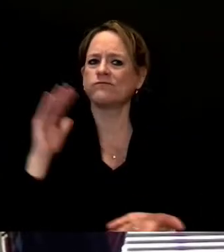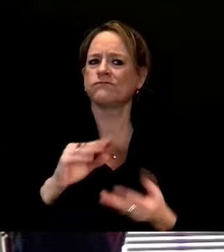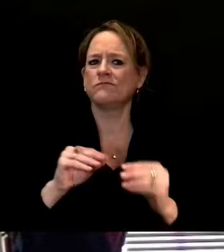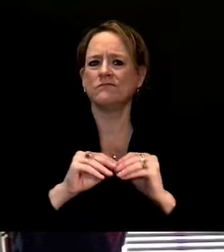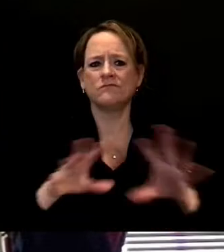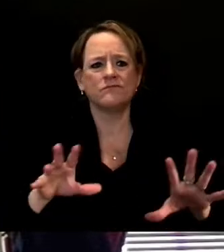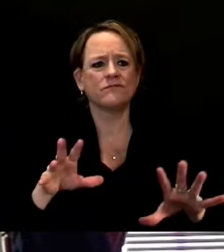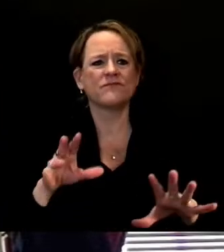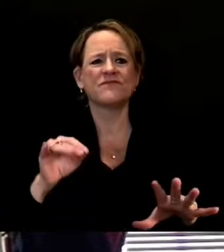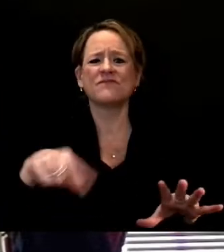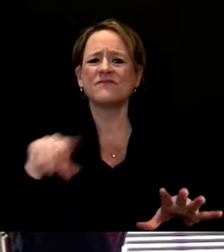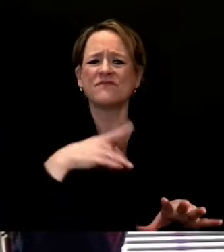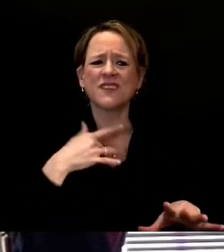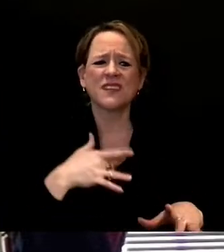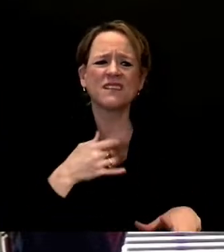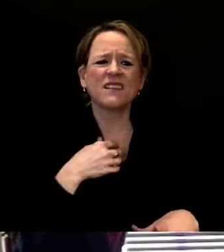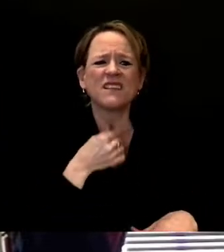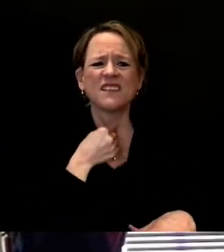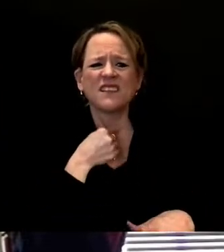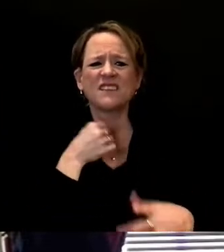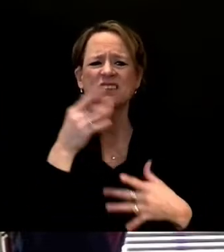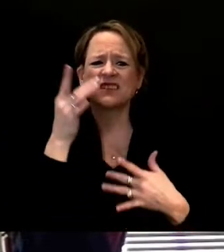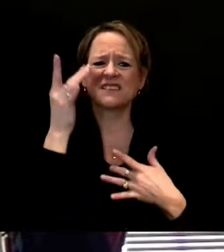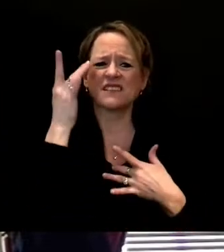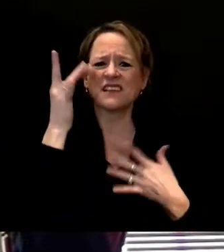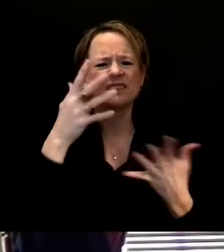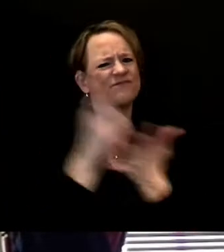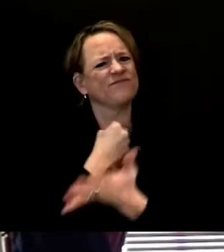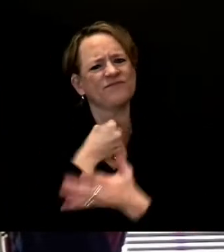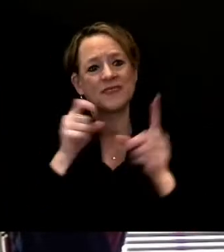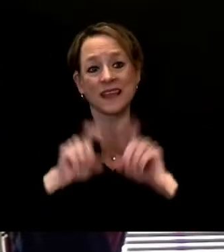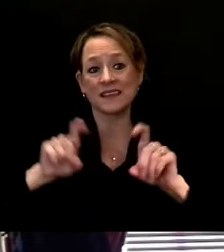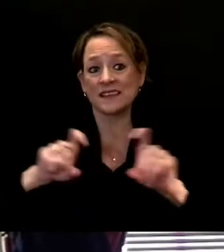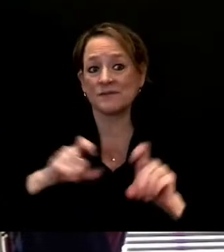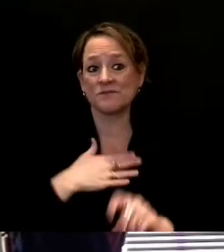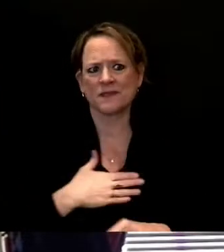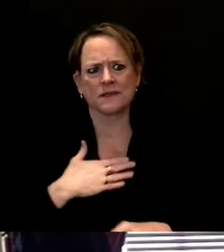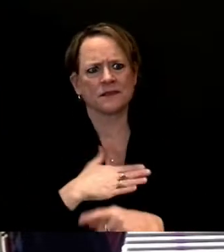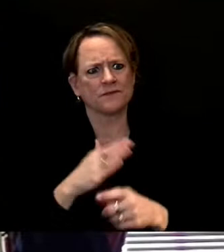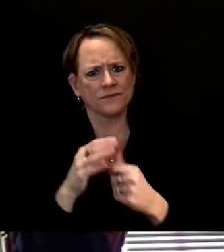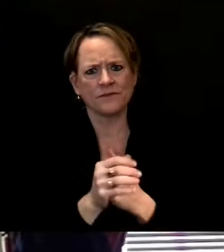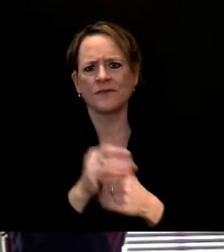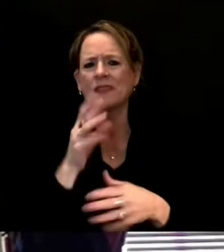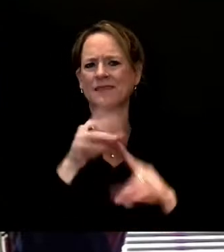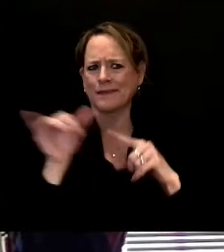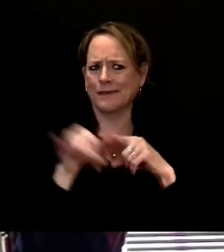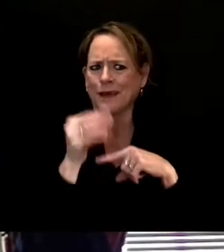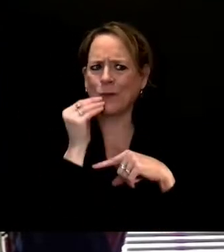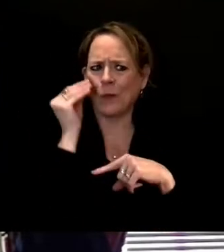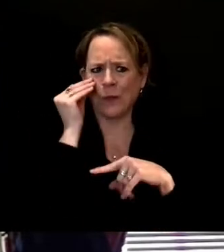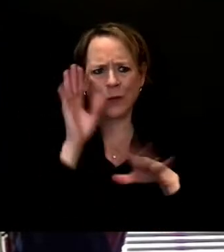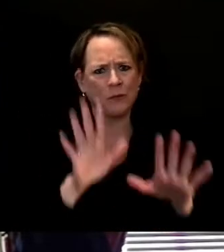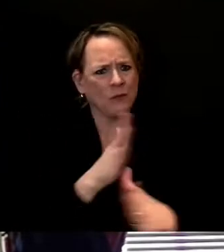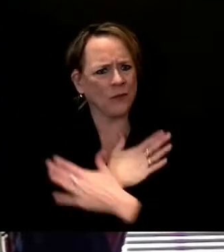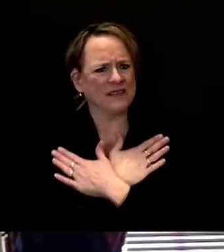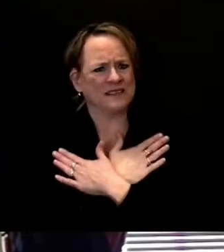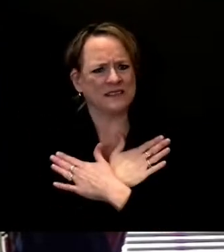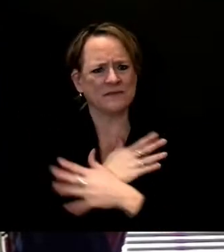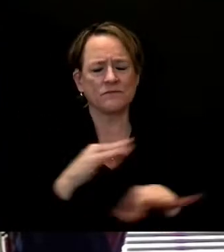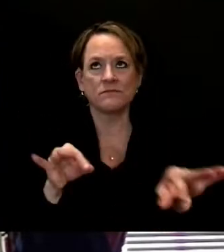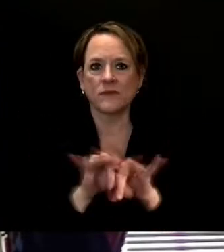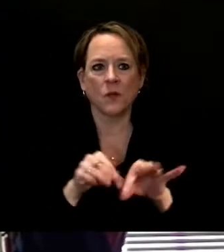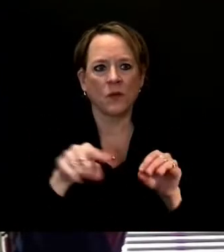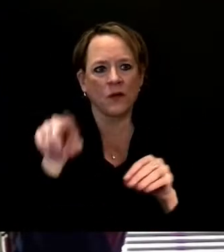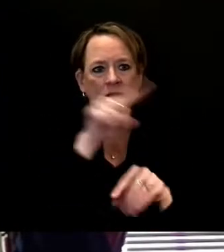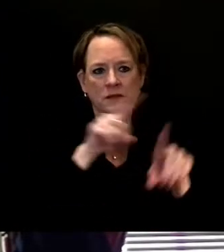to be an essential part of our response to this virus. Beginning January 15th, health insurers will be